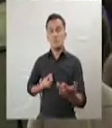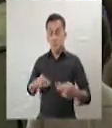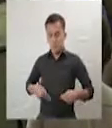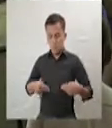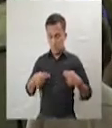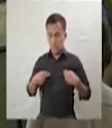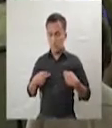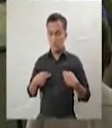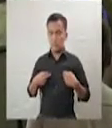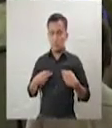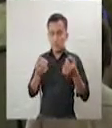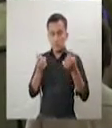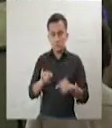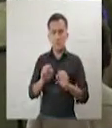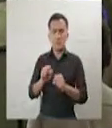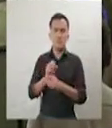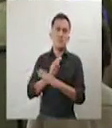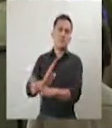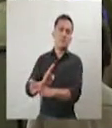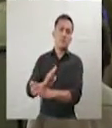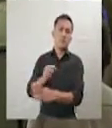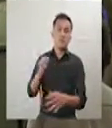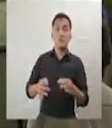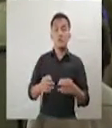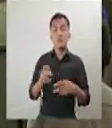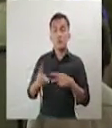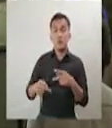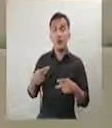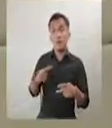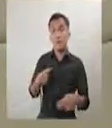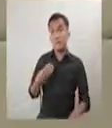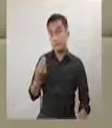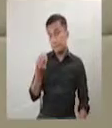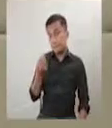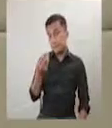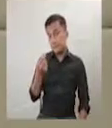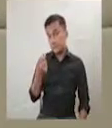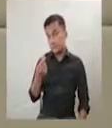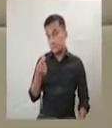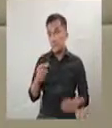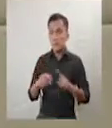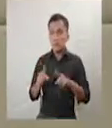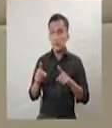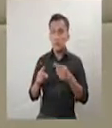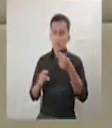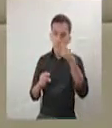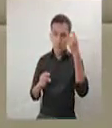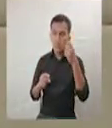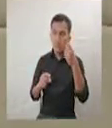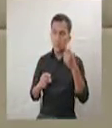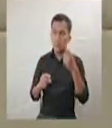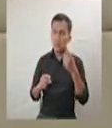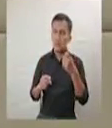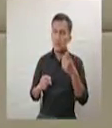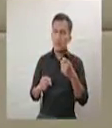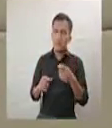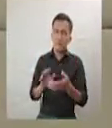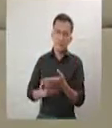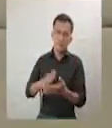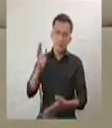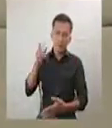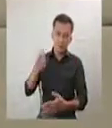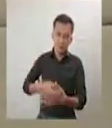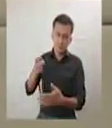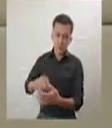health issues can be avoided if people have money. But because of excessive taxes